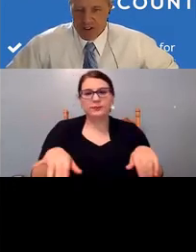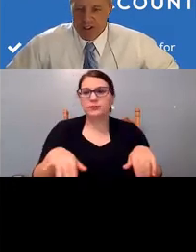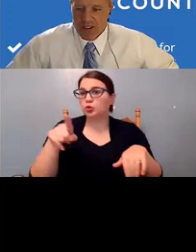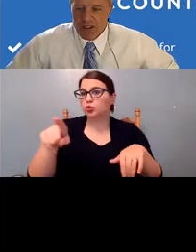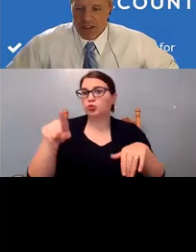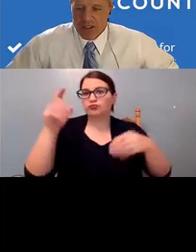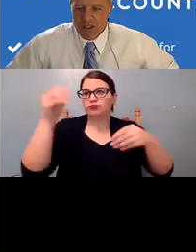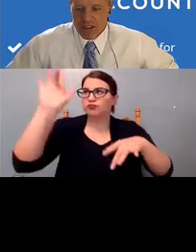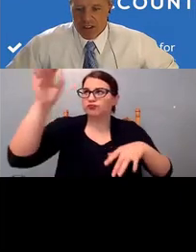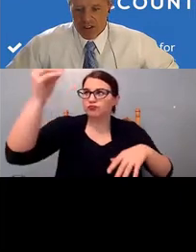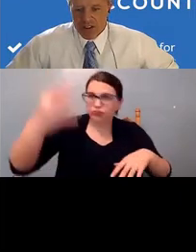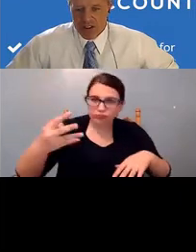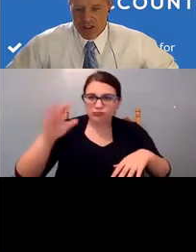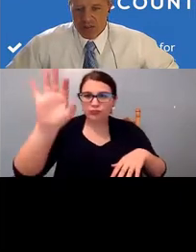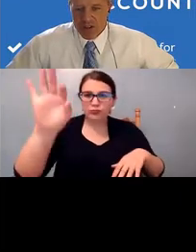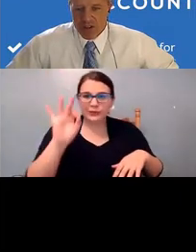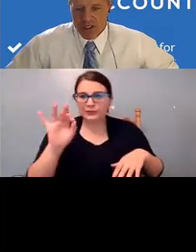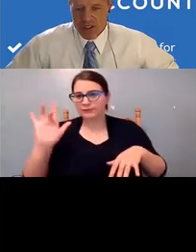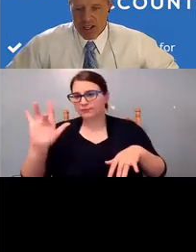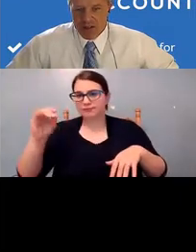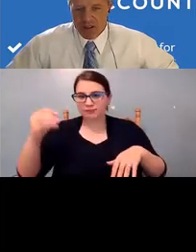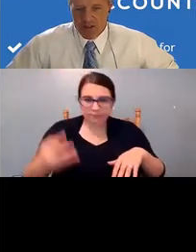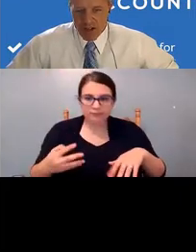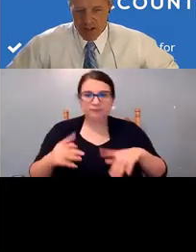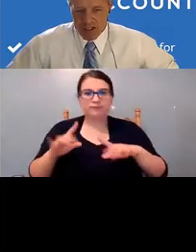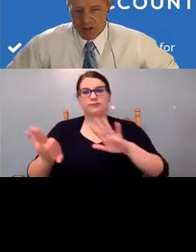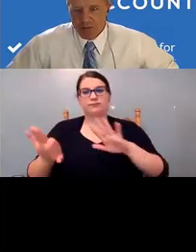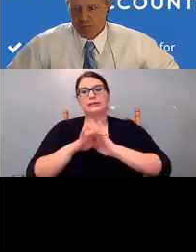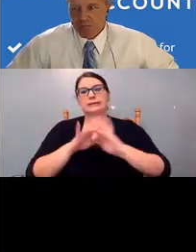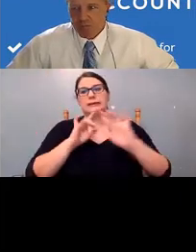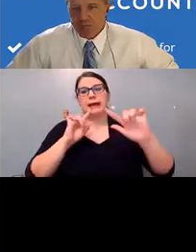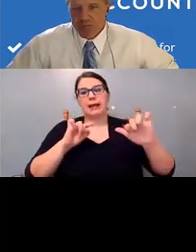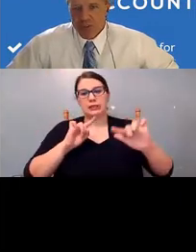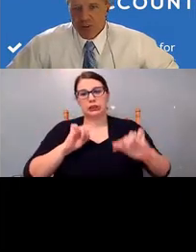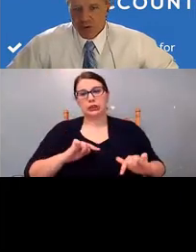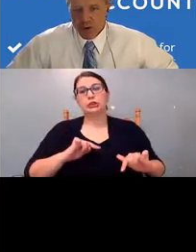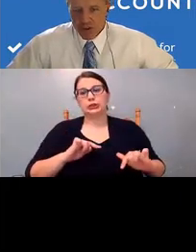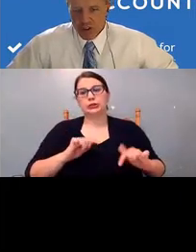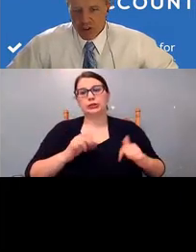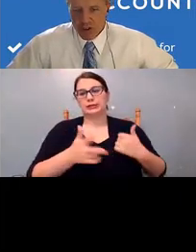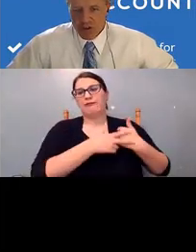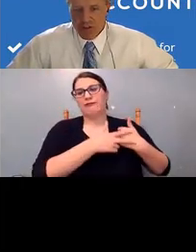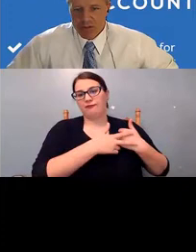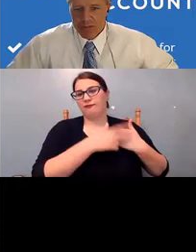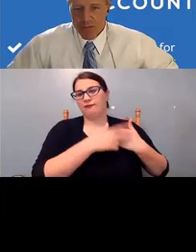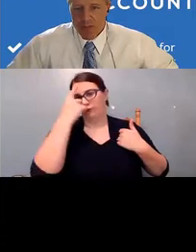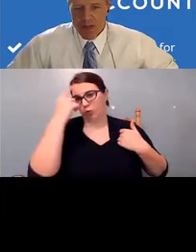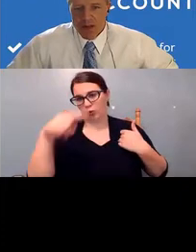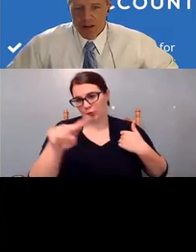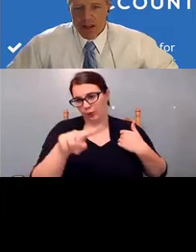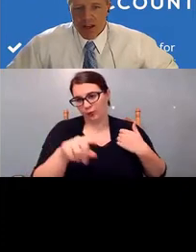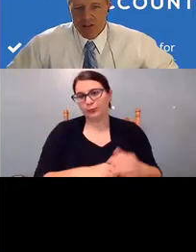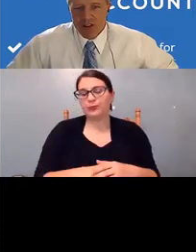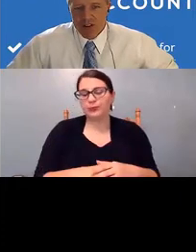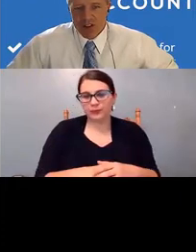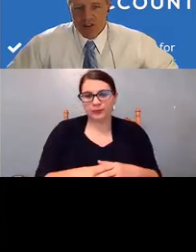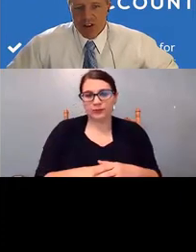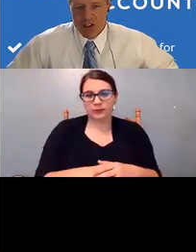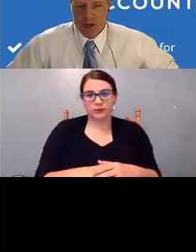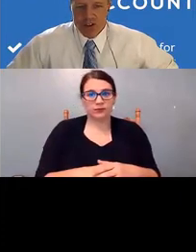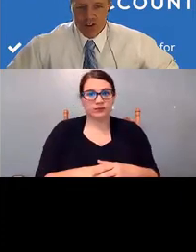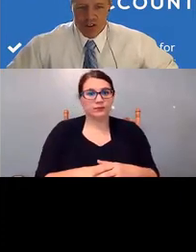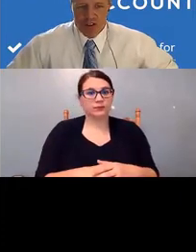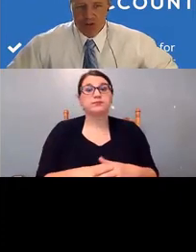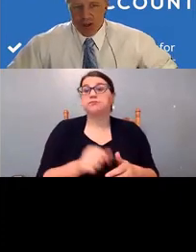answers into the system so that they can have it on file for you to use. After the